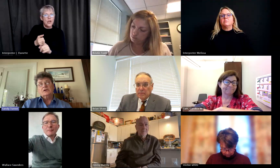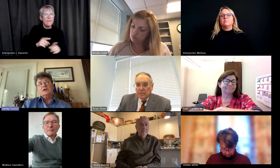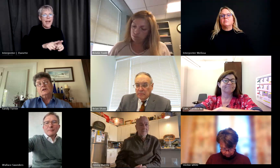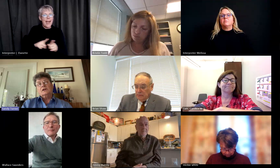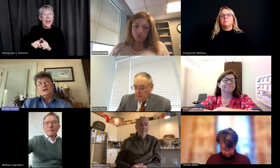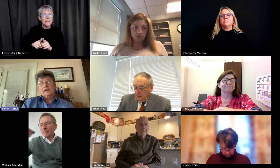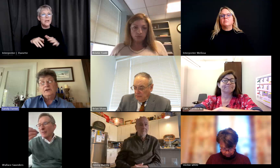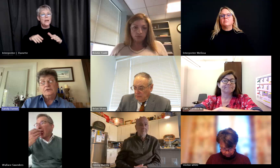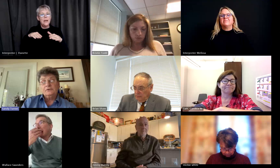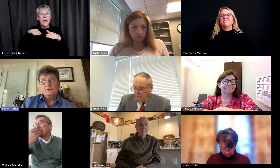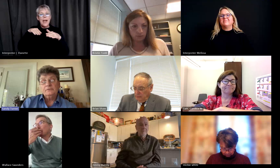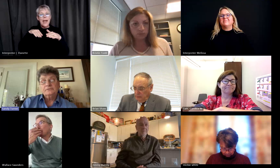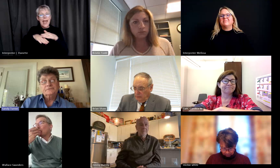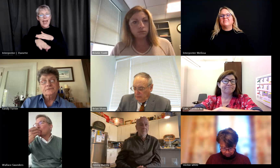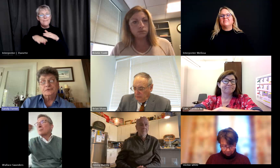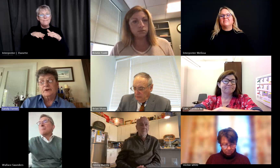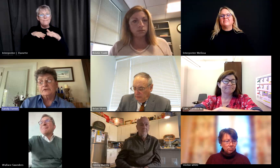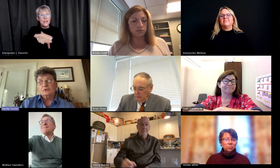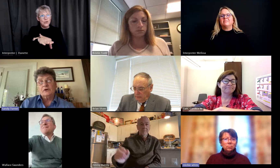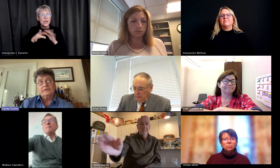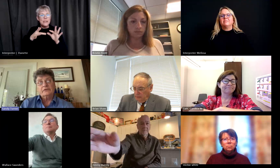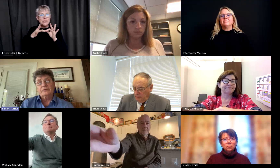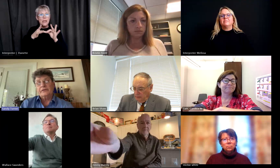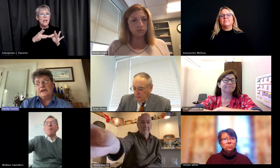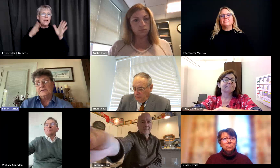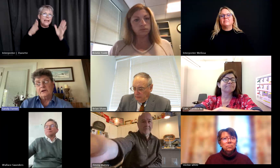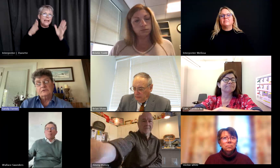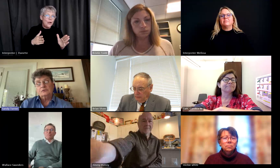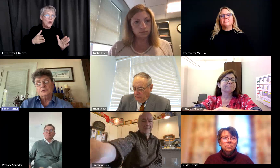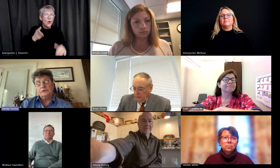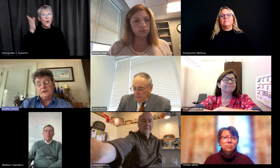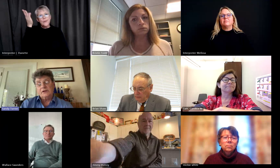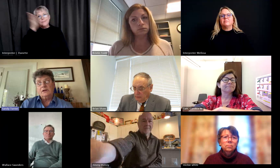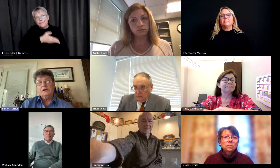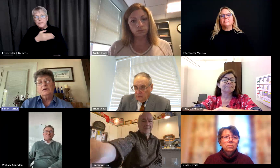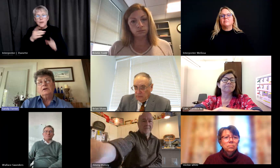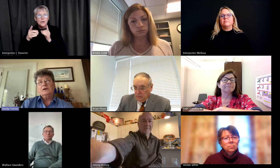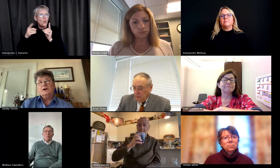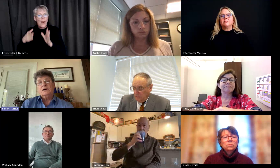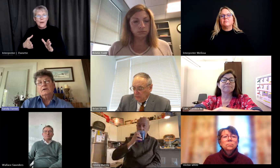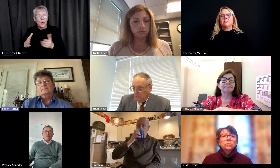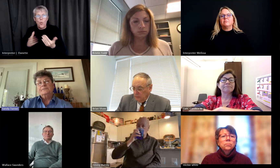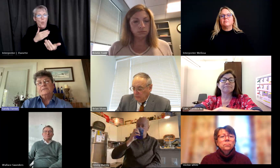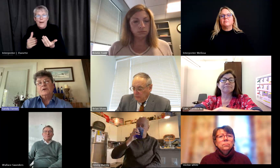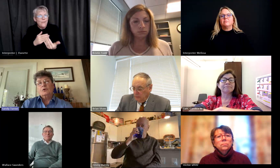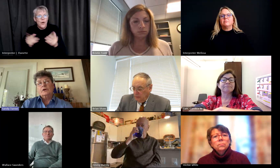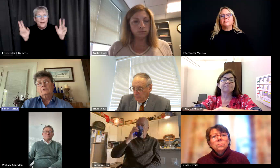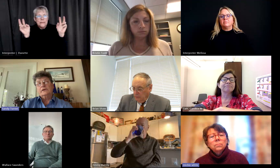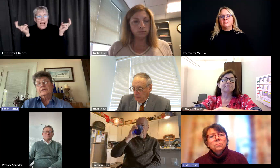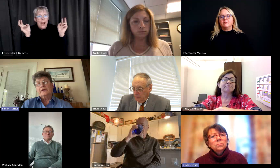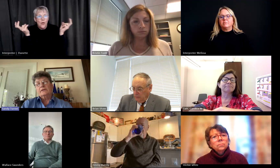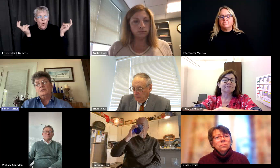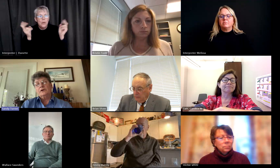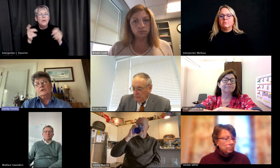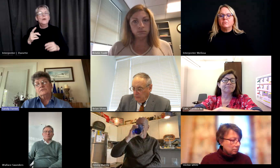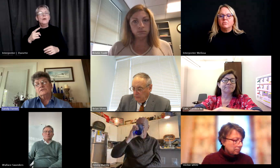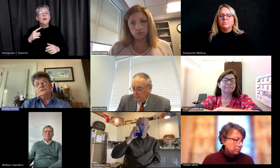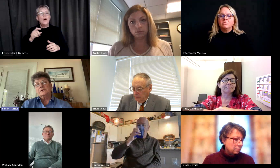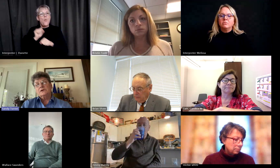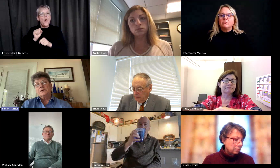admissions leader, director, whatever that title will be, working with